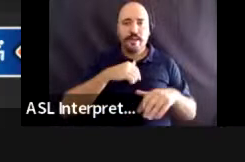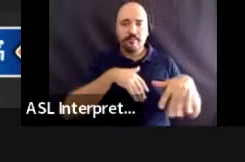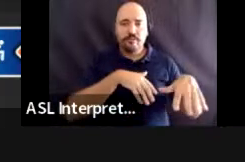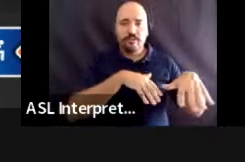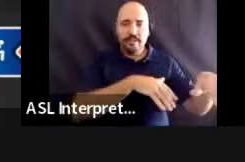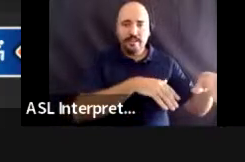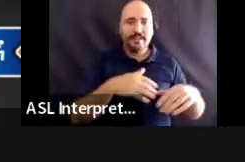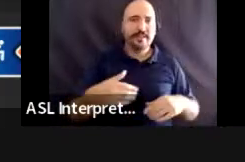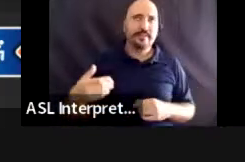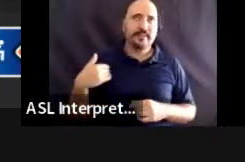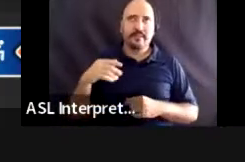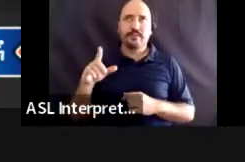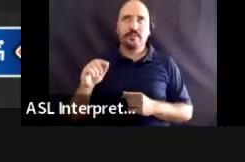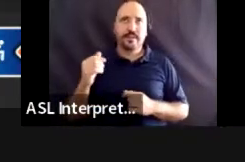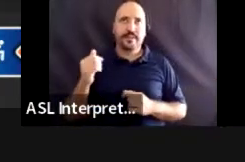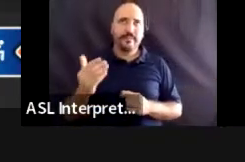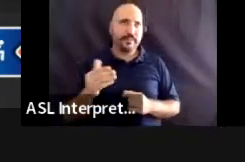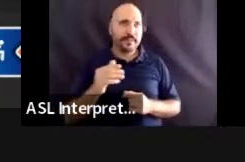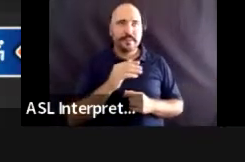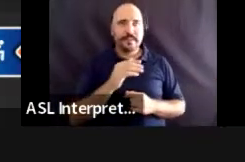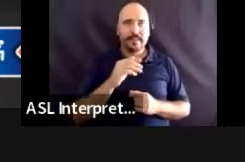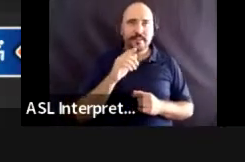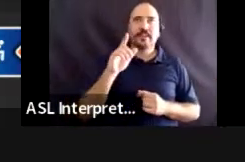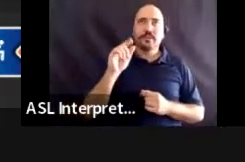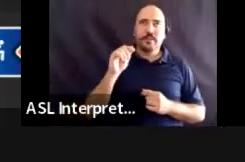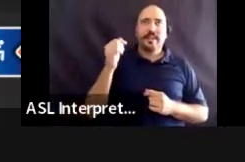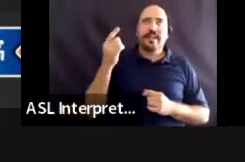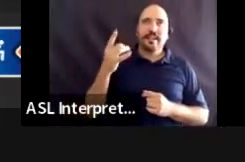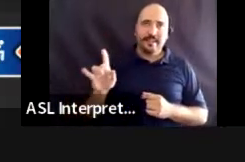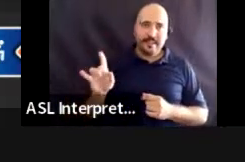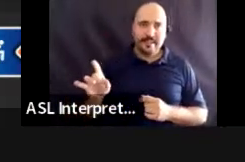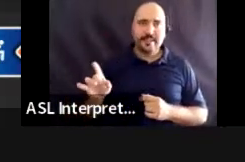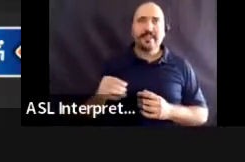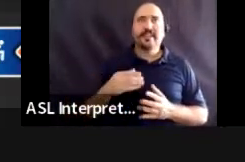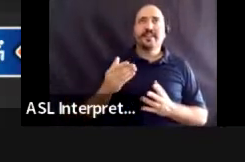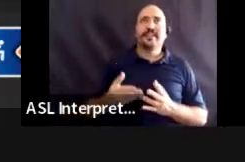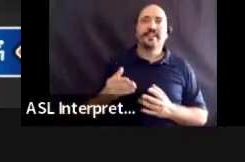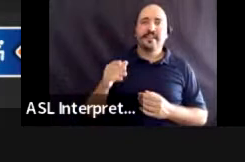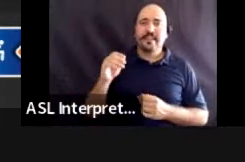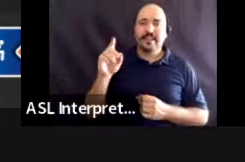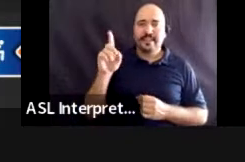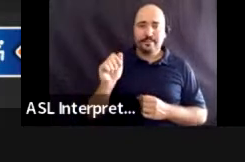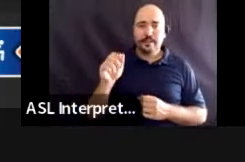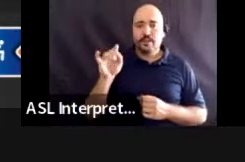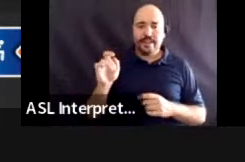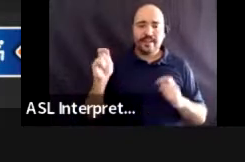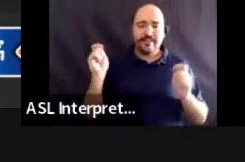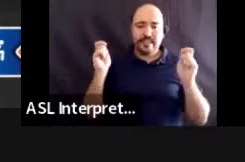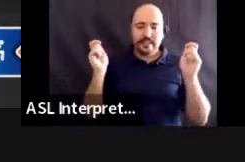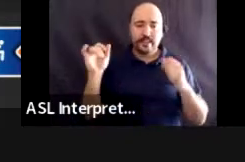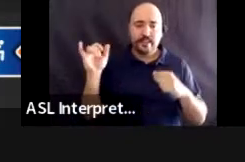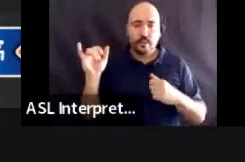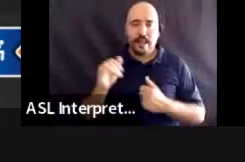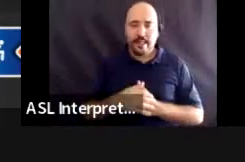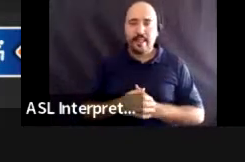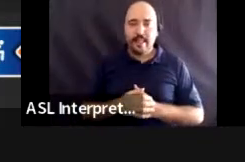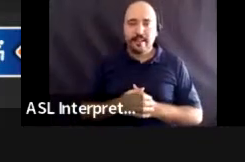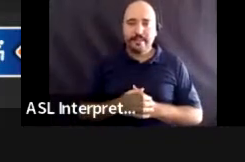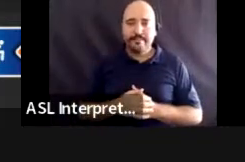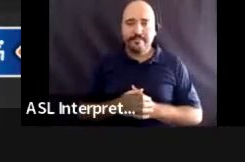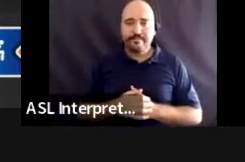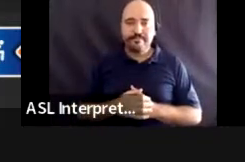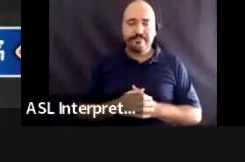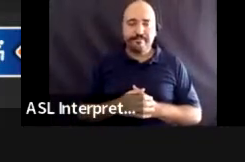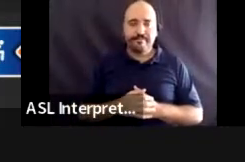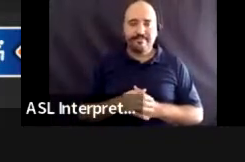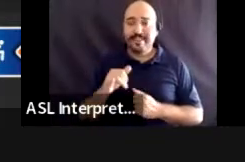in 2015 to 2018. We've participated in Disability Unite festivals as well. So